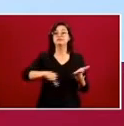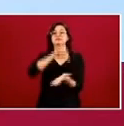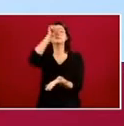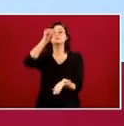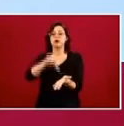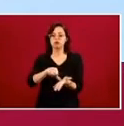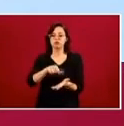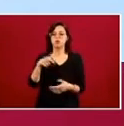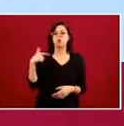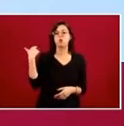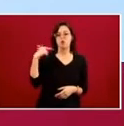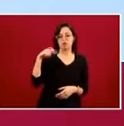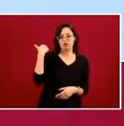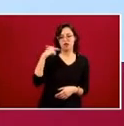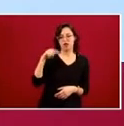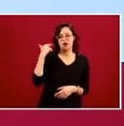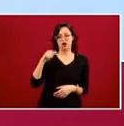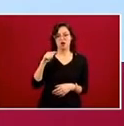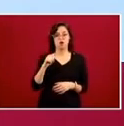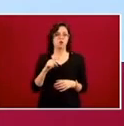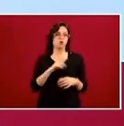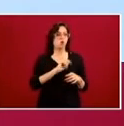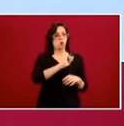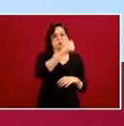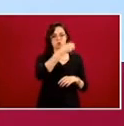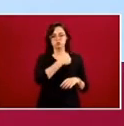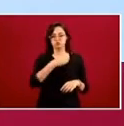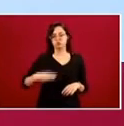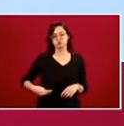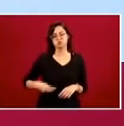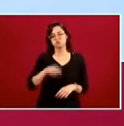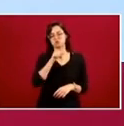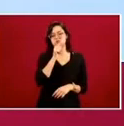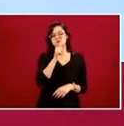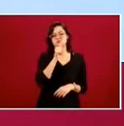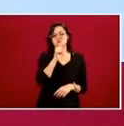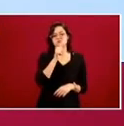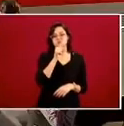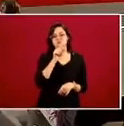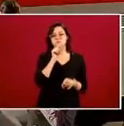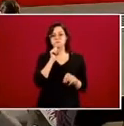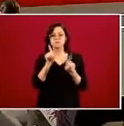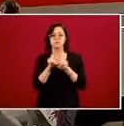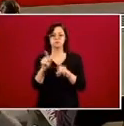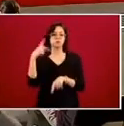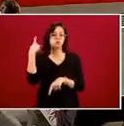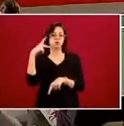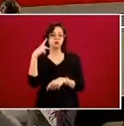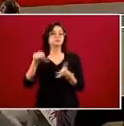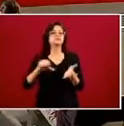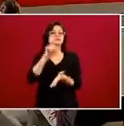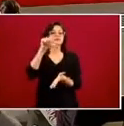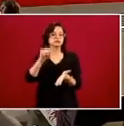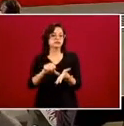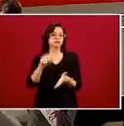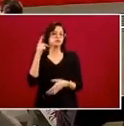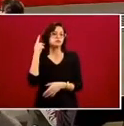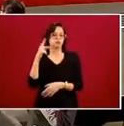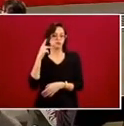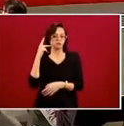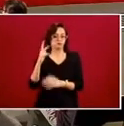but most of the cases are in the Mexico Valley area. The same thing happens with the state of Jalisco, and the same happens with